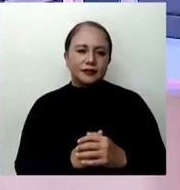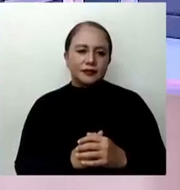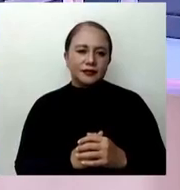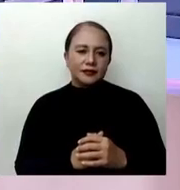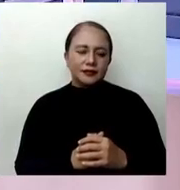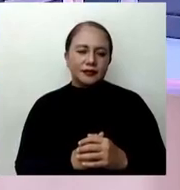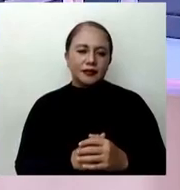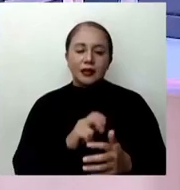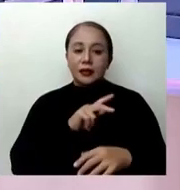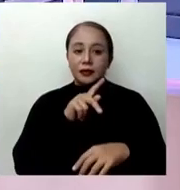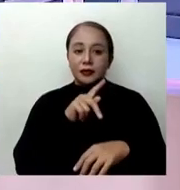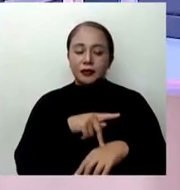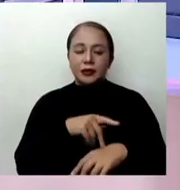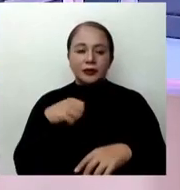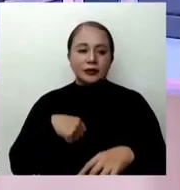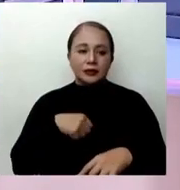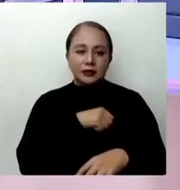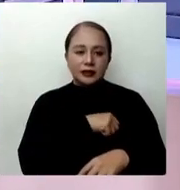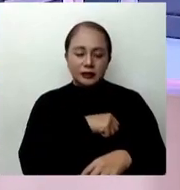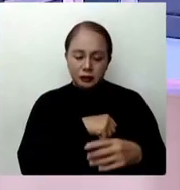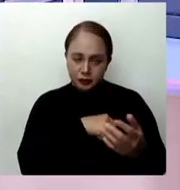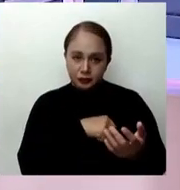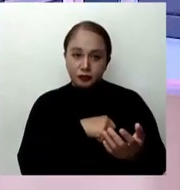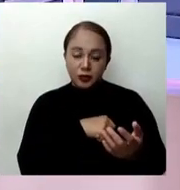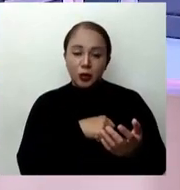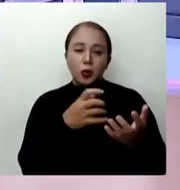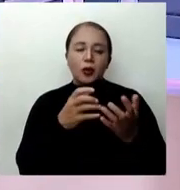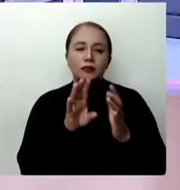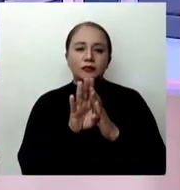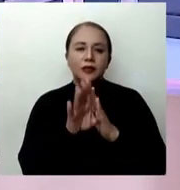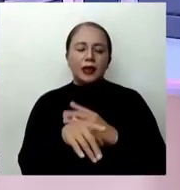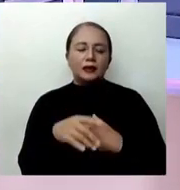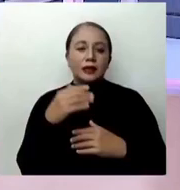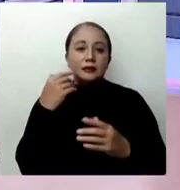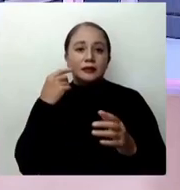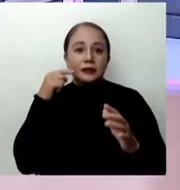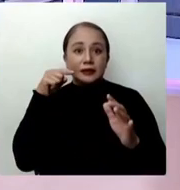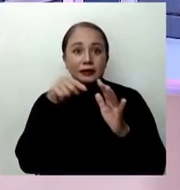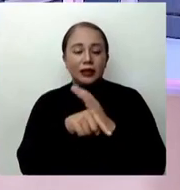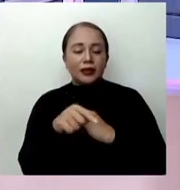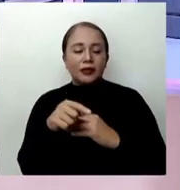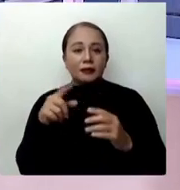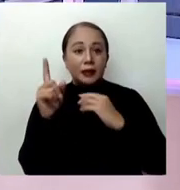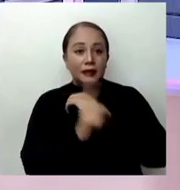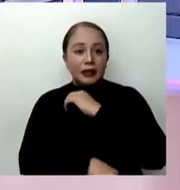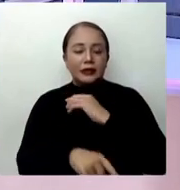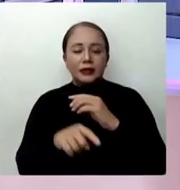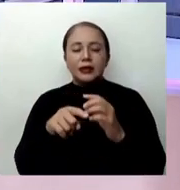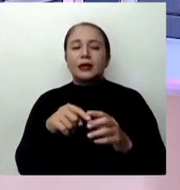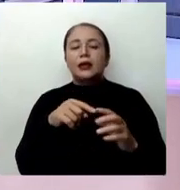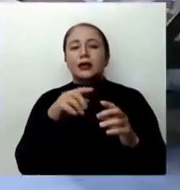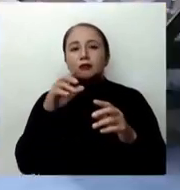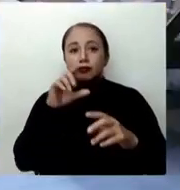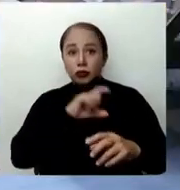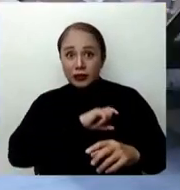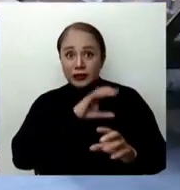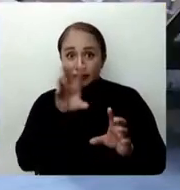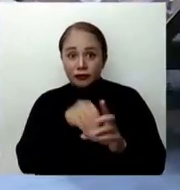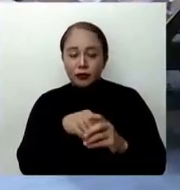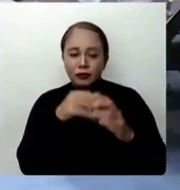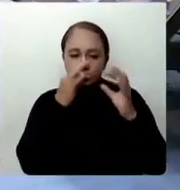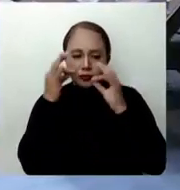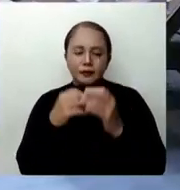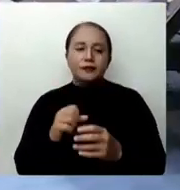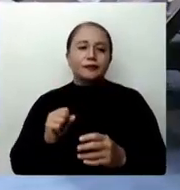A Philippine senator wants to bring back the death penalty for police officials involved in the illegal drug trade. Senator Bong